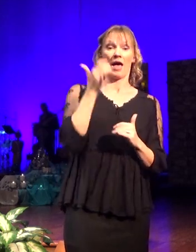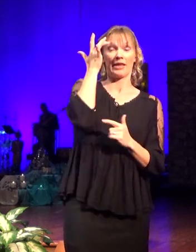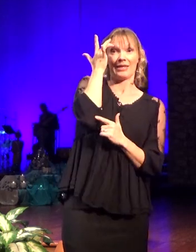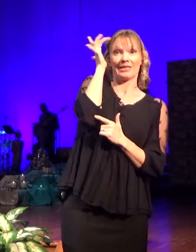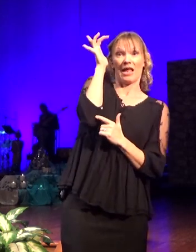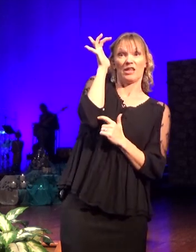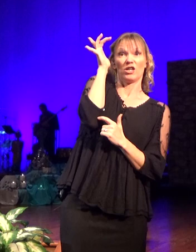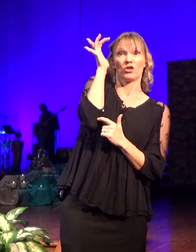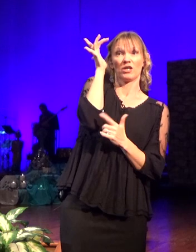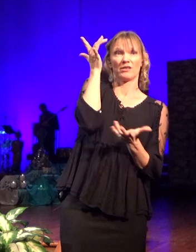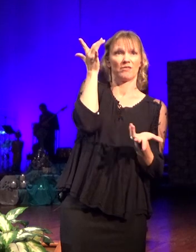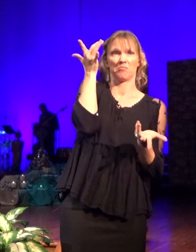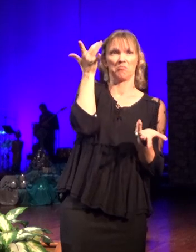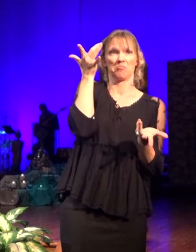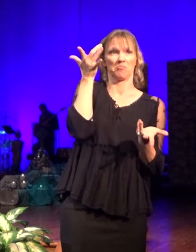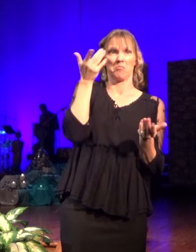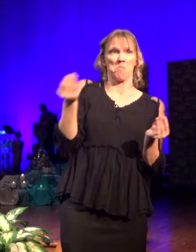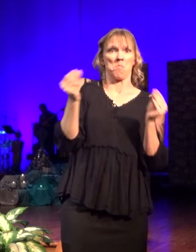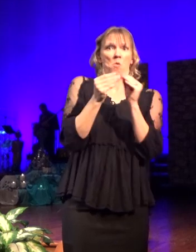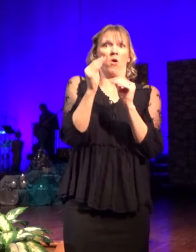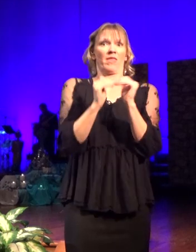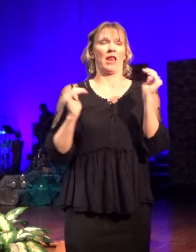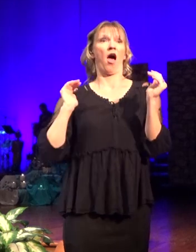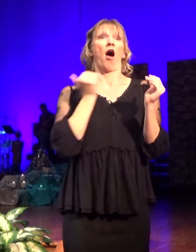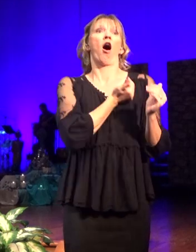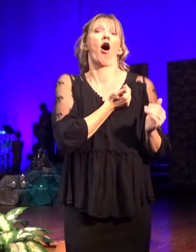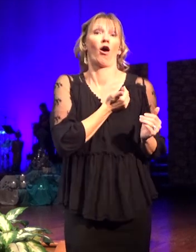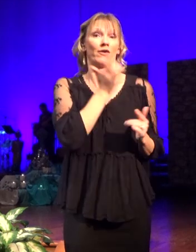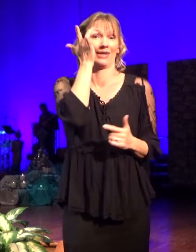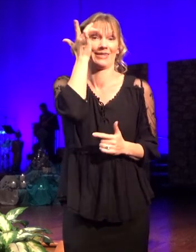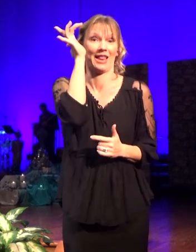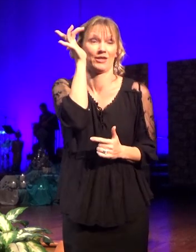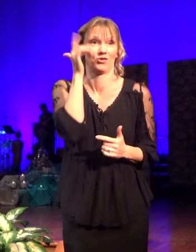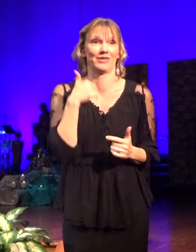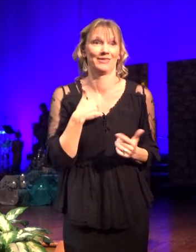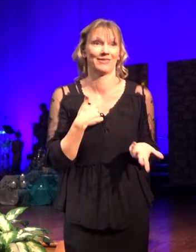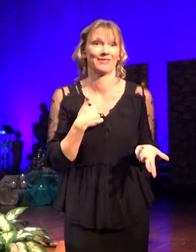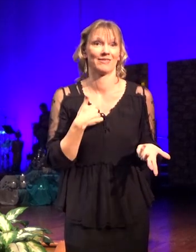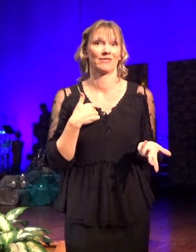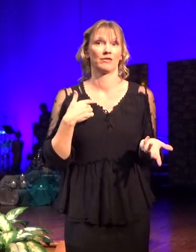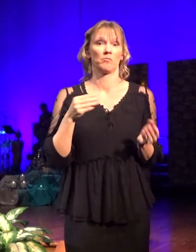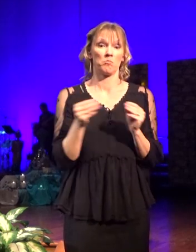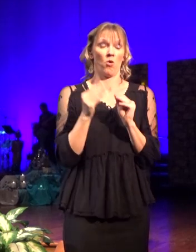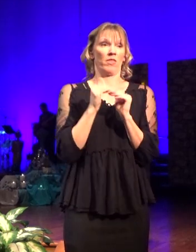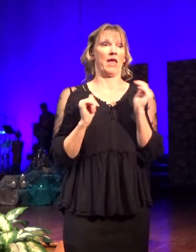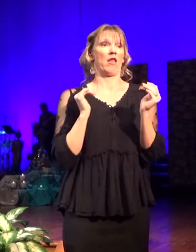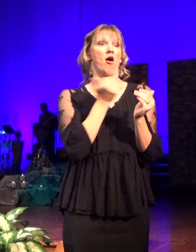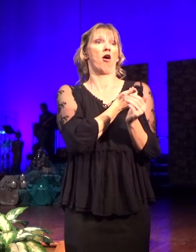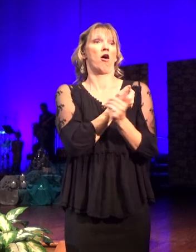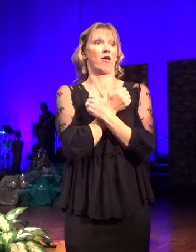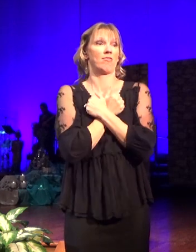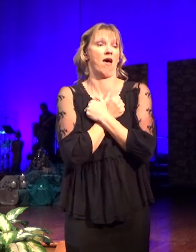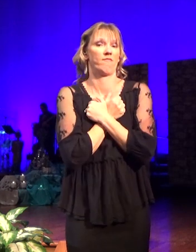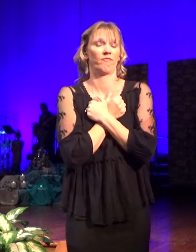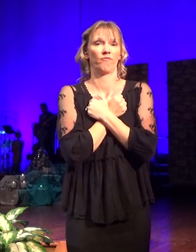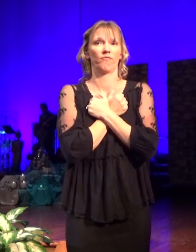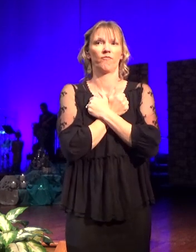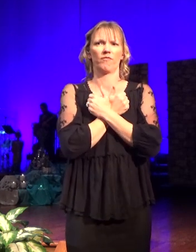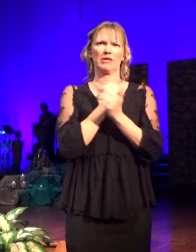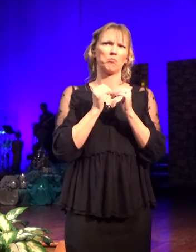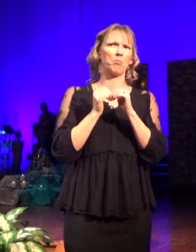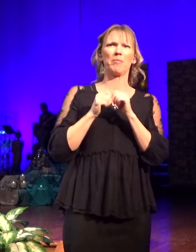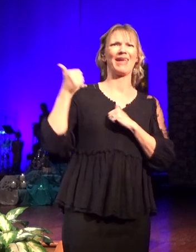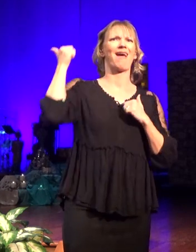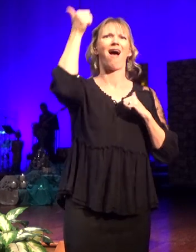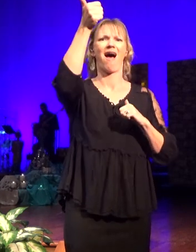goes beyond our intelligence of being intelligent and being loving. It goes way beyond that. It's an